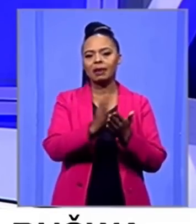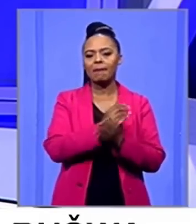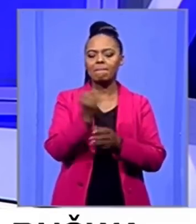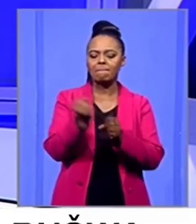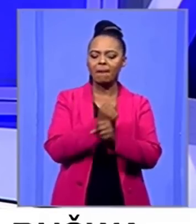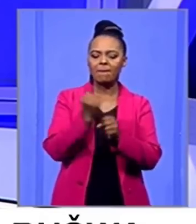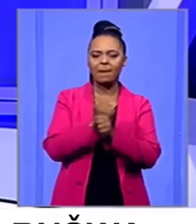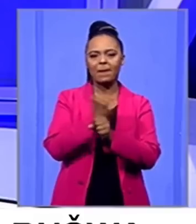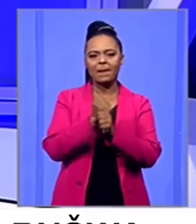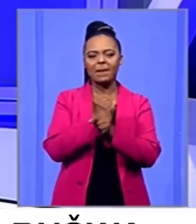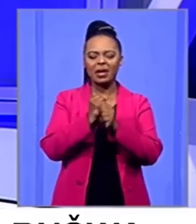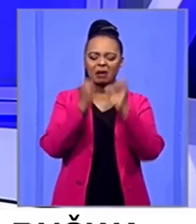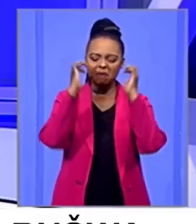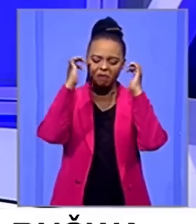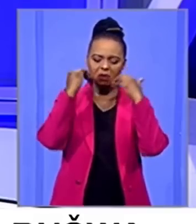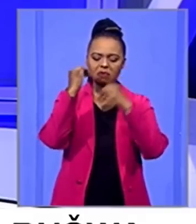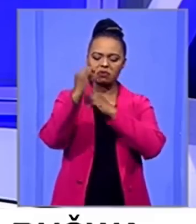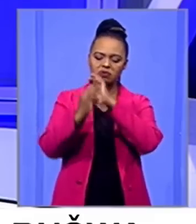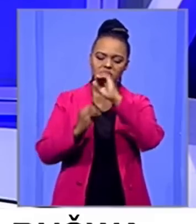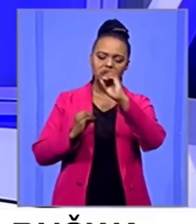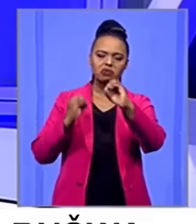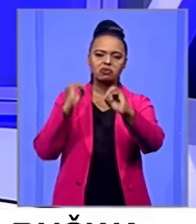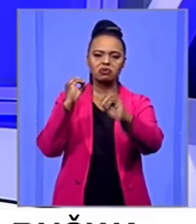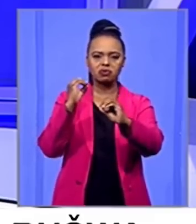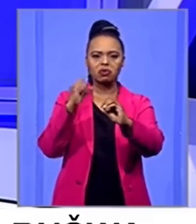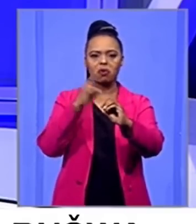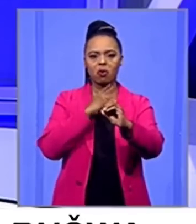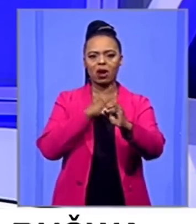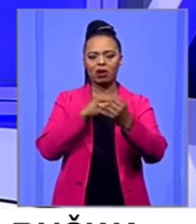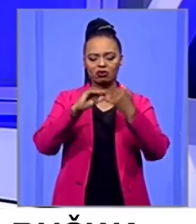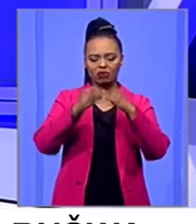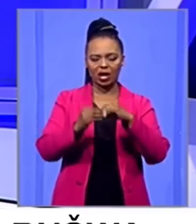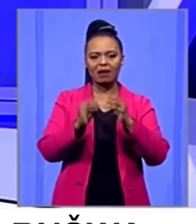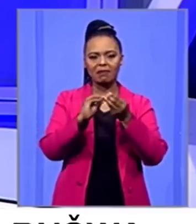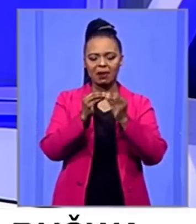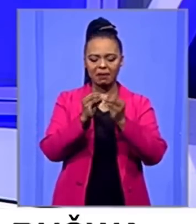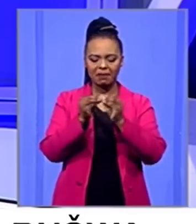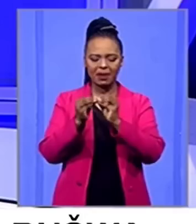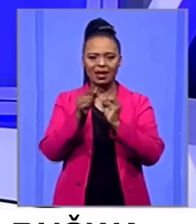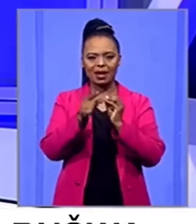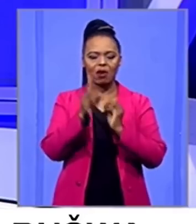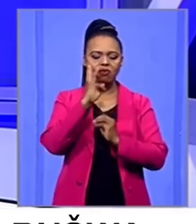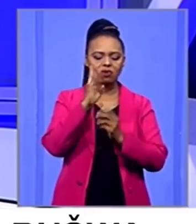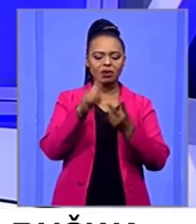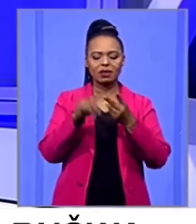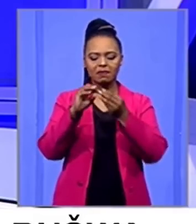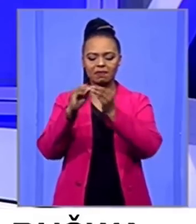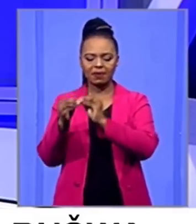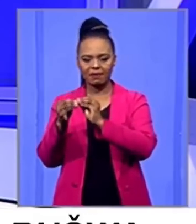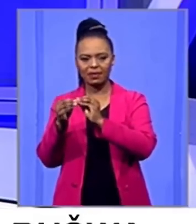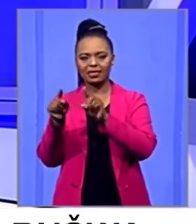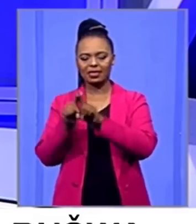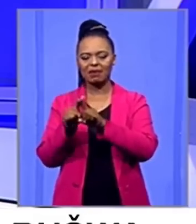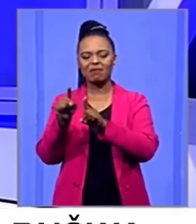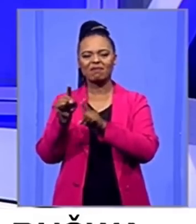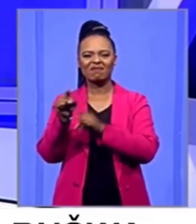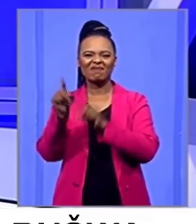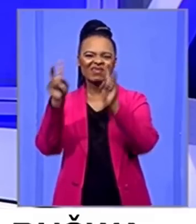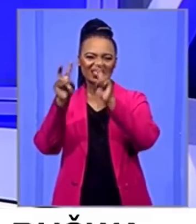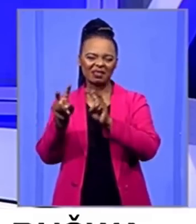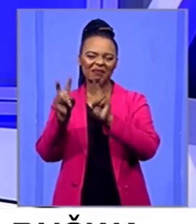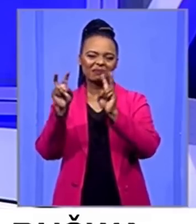bošego le mosegare go fediša tšhalelo morago ya metse le mohlagase yeo e hlotšwego ke mothutupo woo.